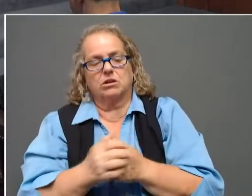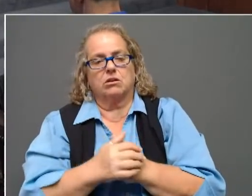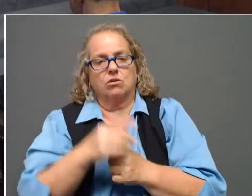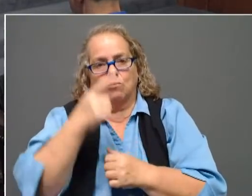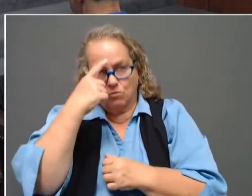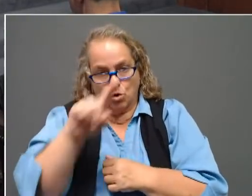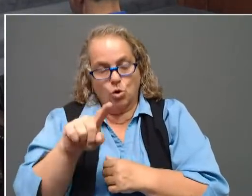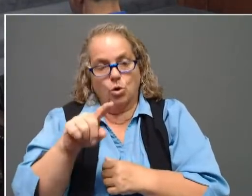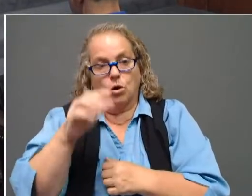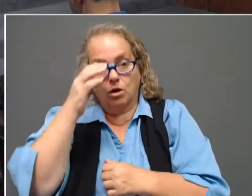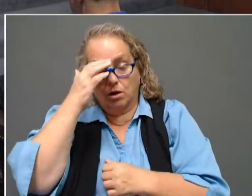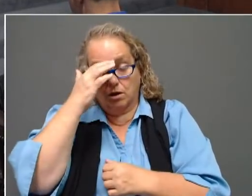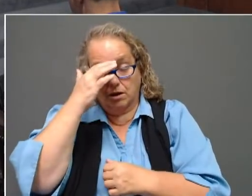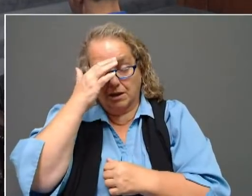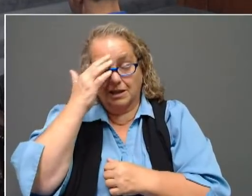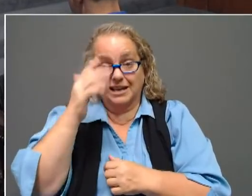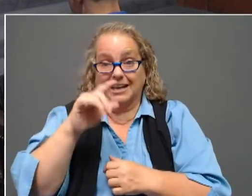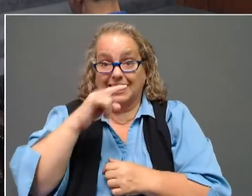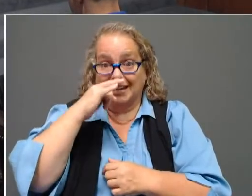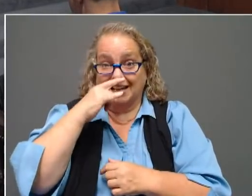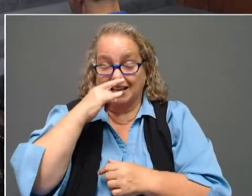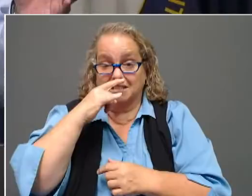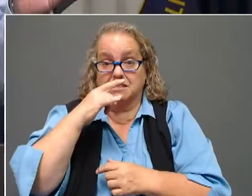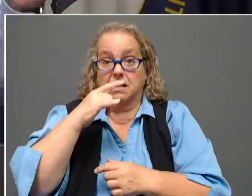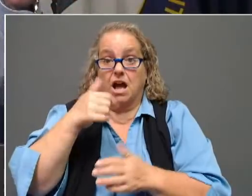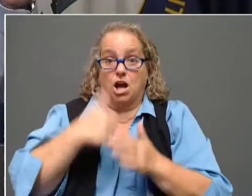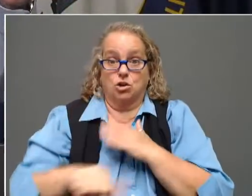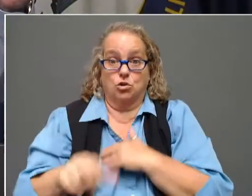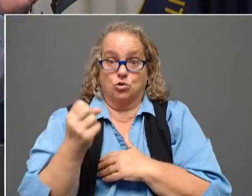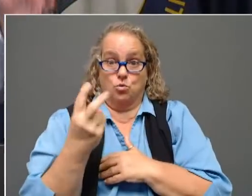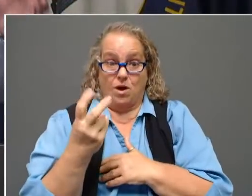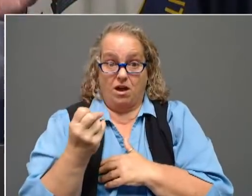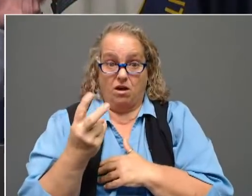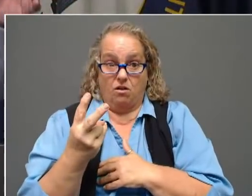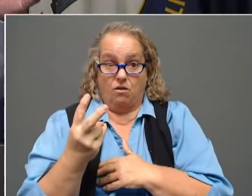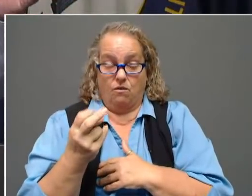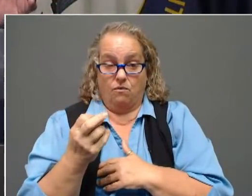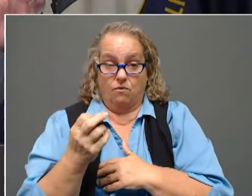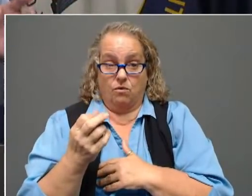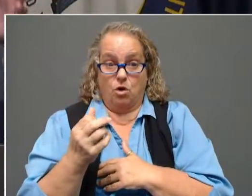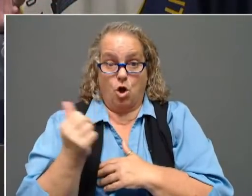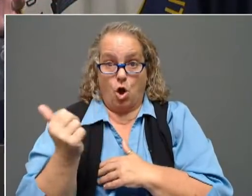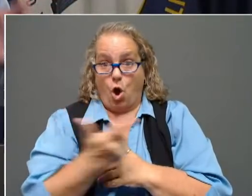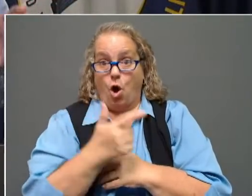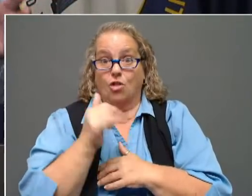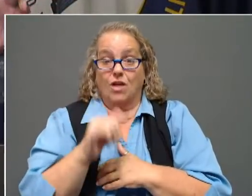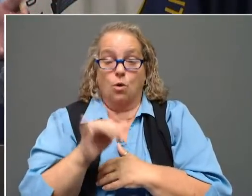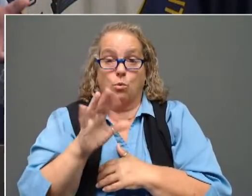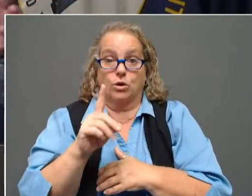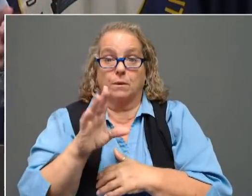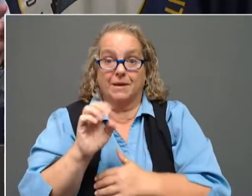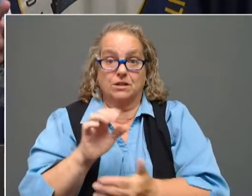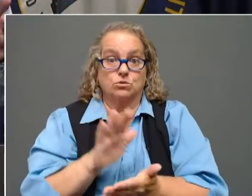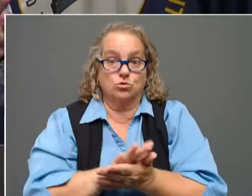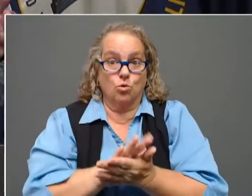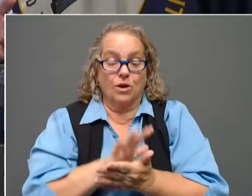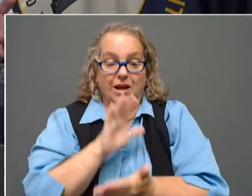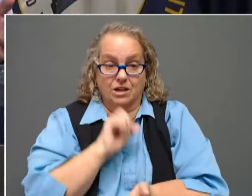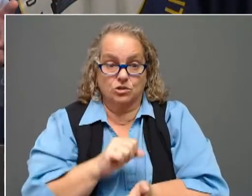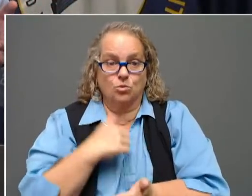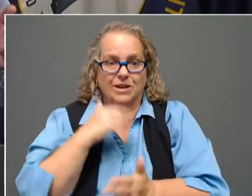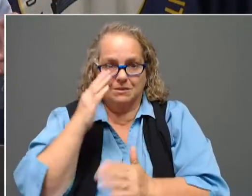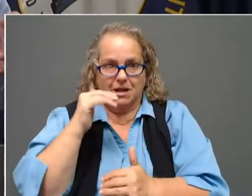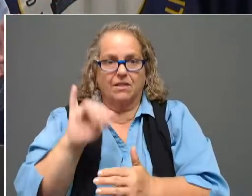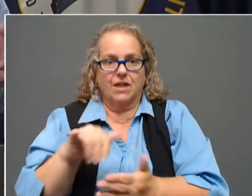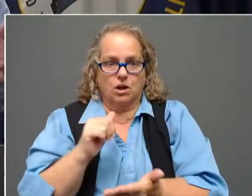for kids for certain amounts of kids under 12, probably all that would be school age. We expect that